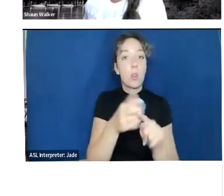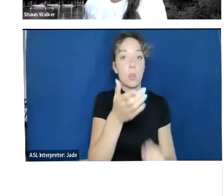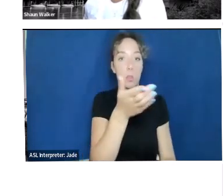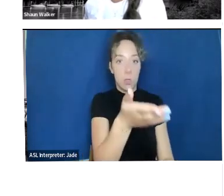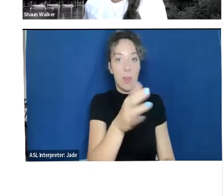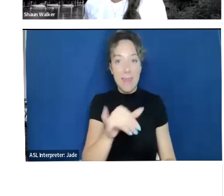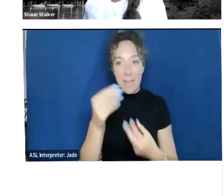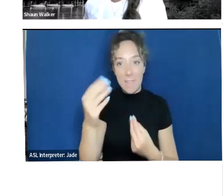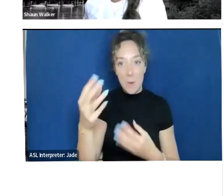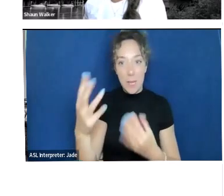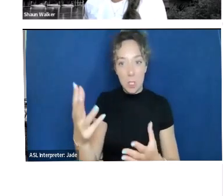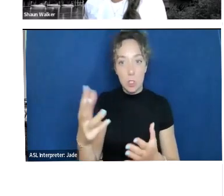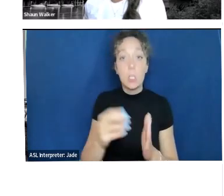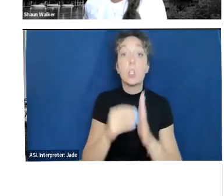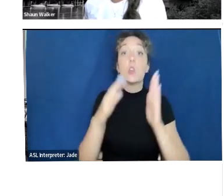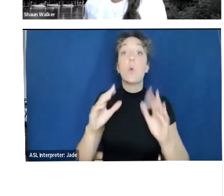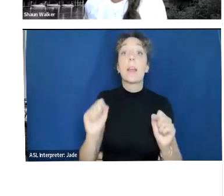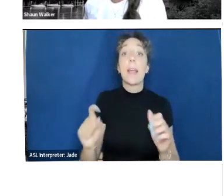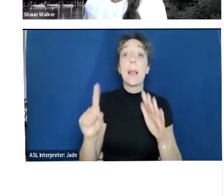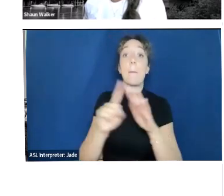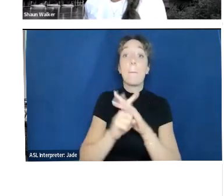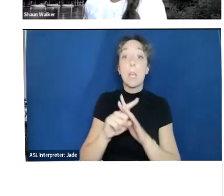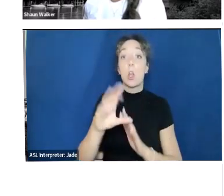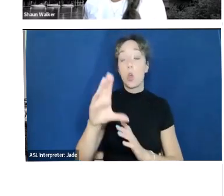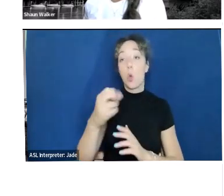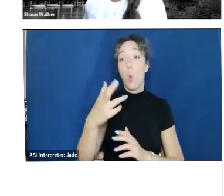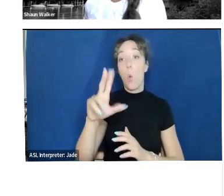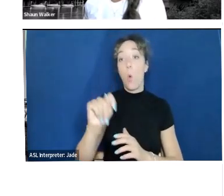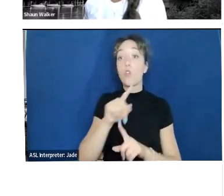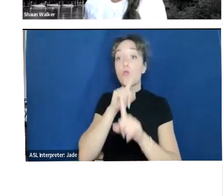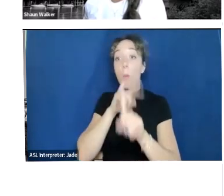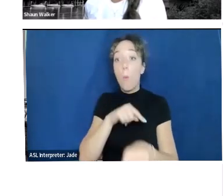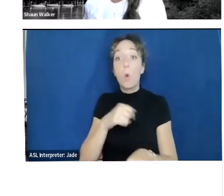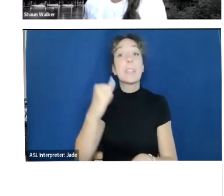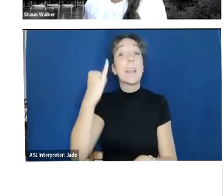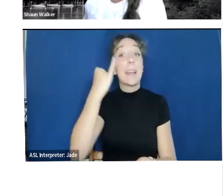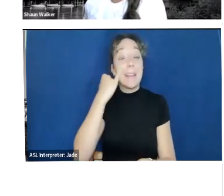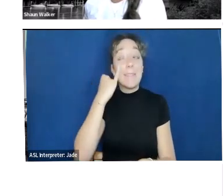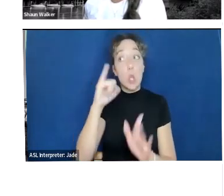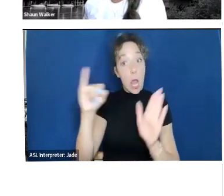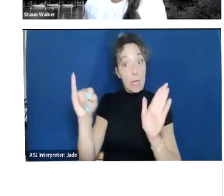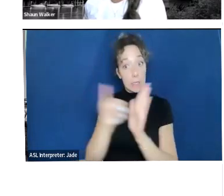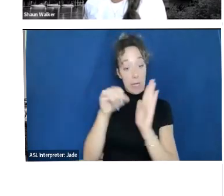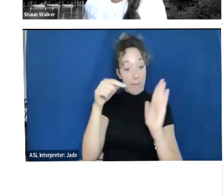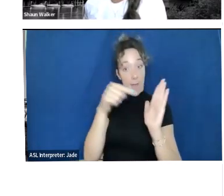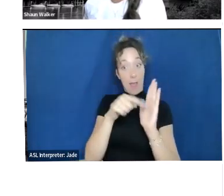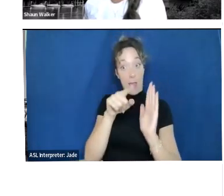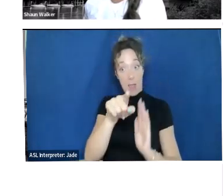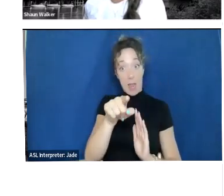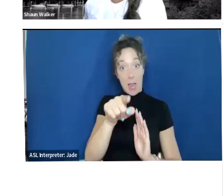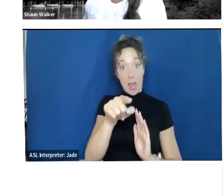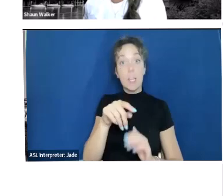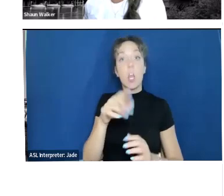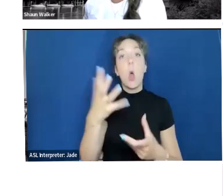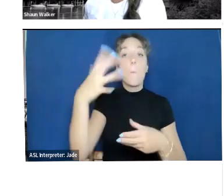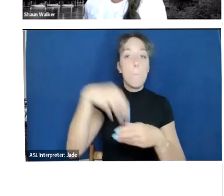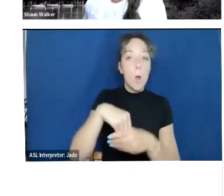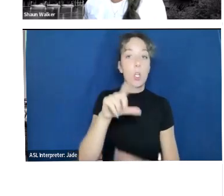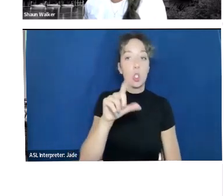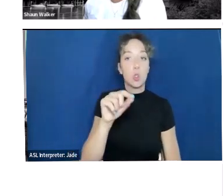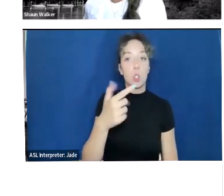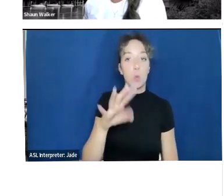Again, students may appear in cohort reports if they are identified as part of the 24-25